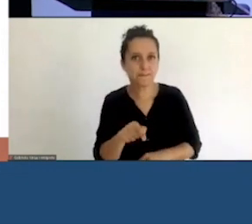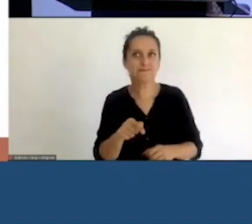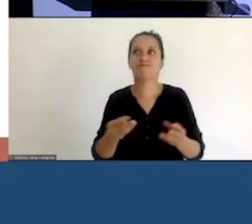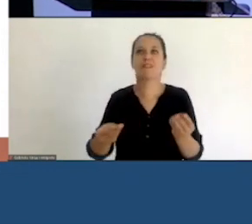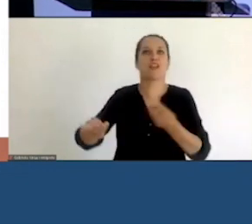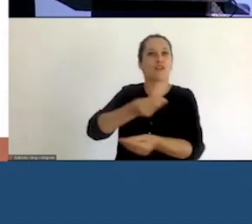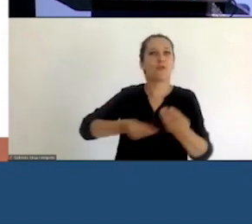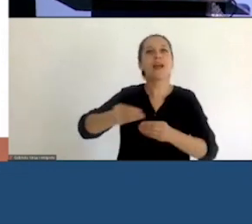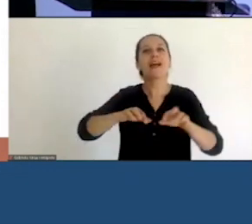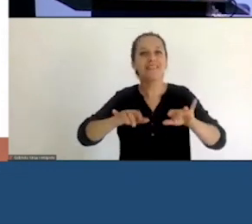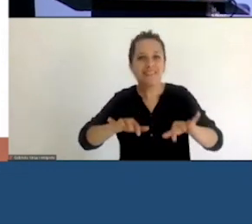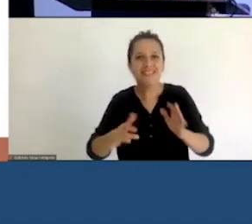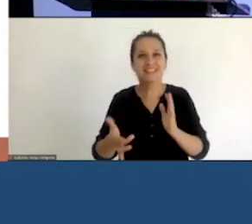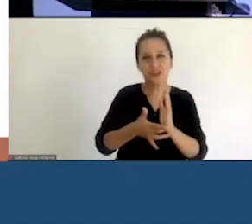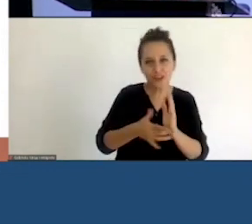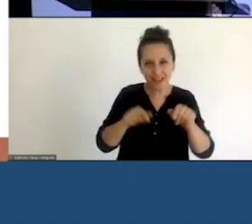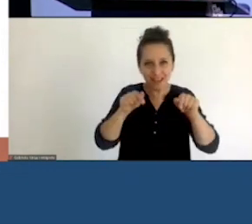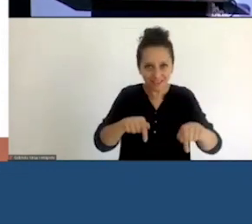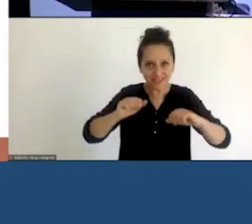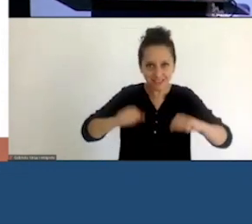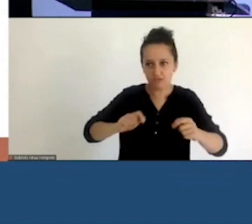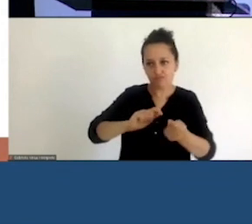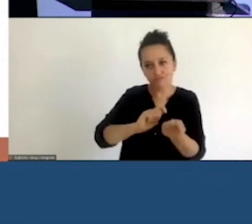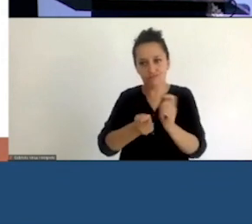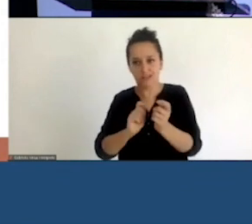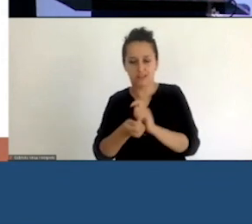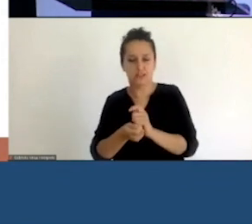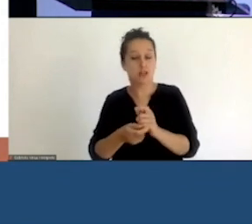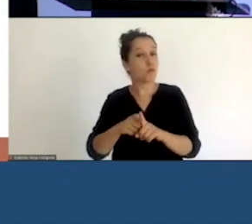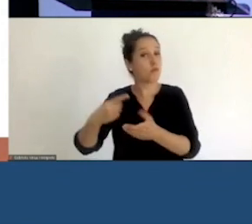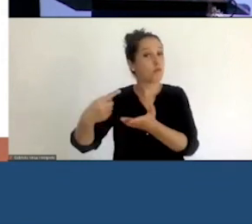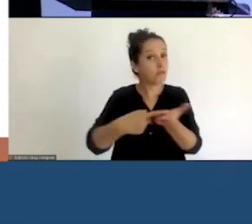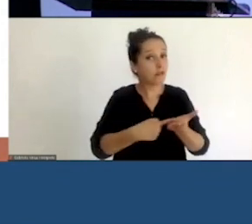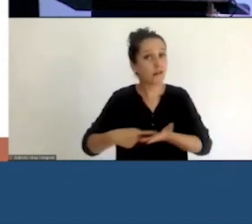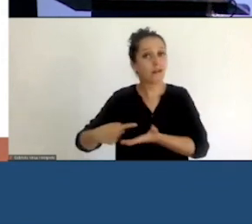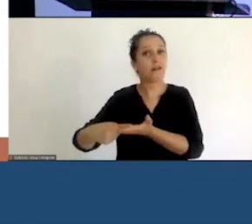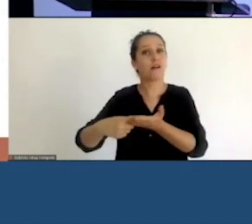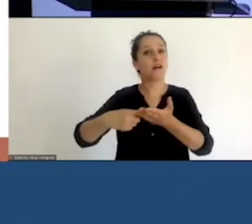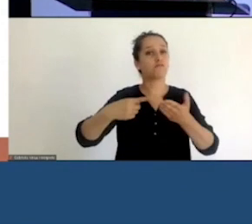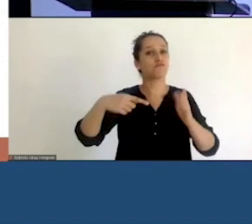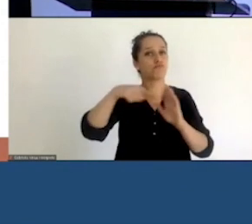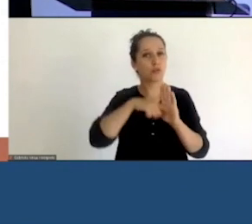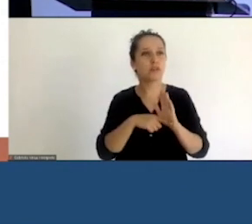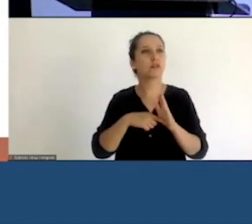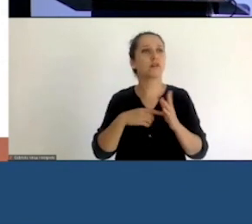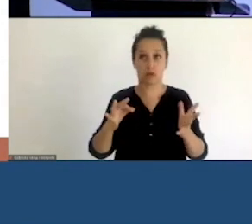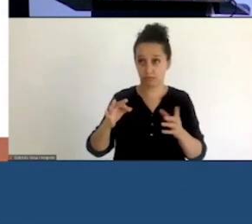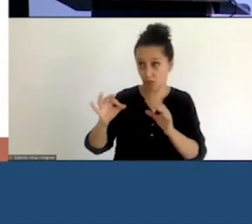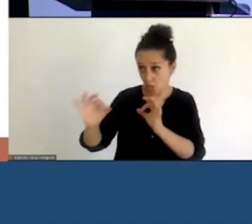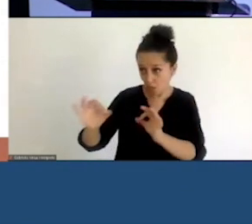a regional market that is digitized and political dialogue to harmonize